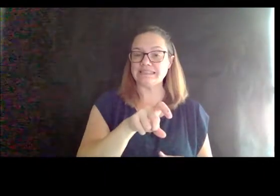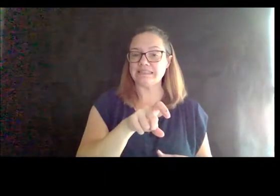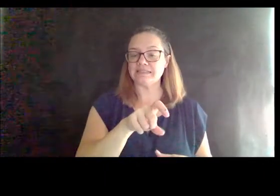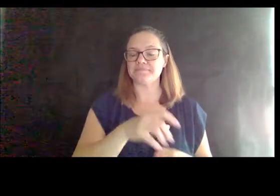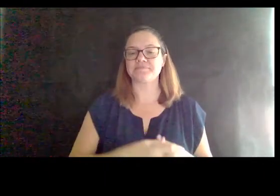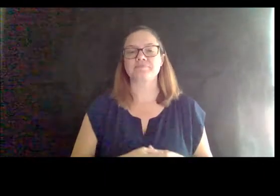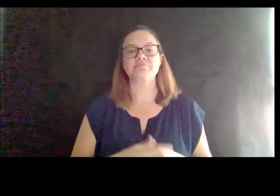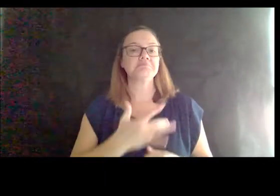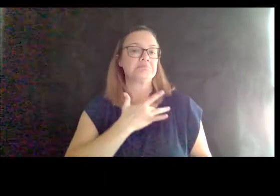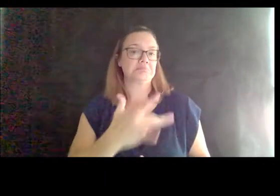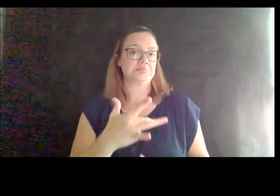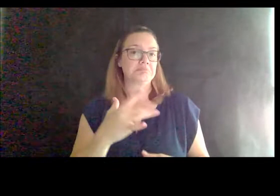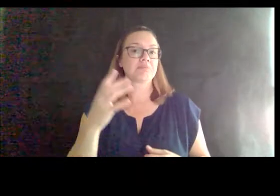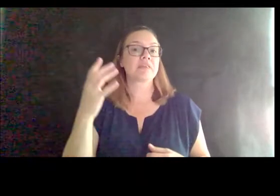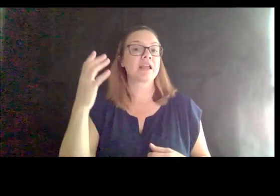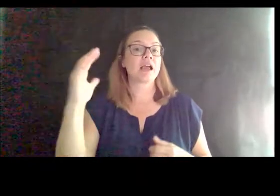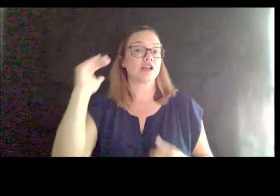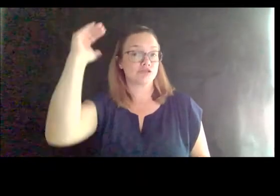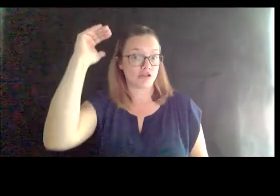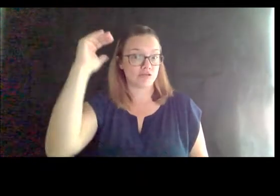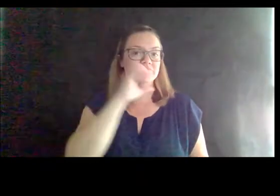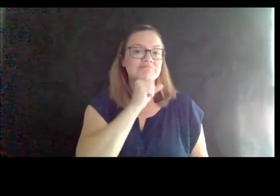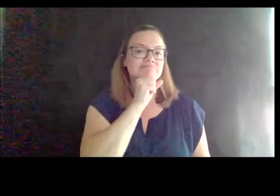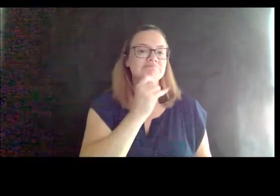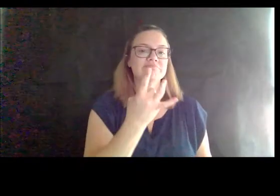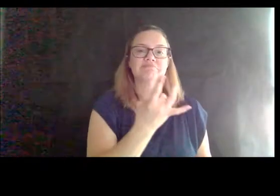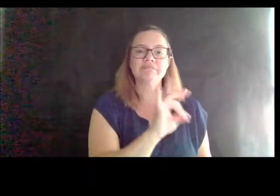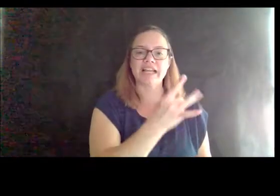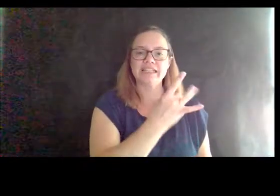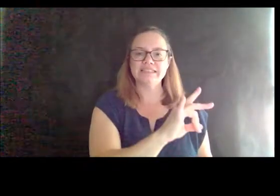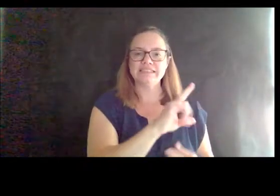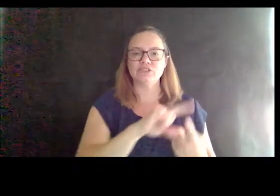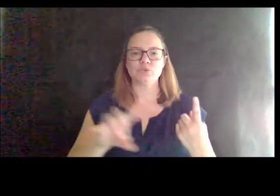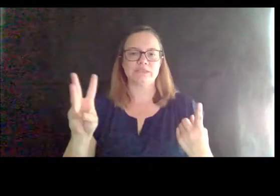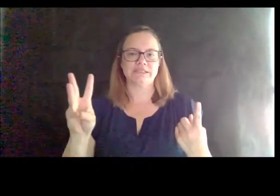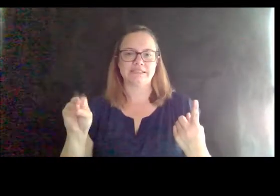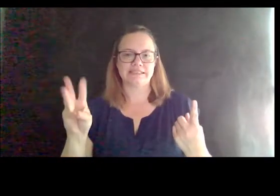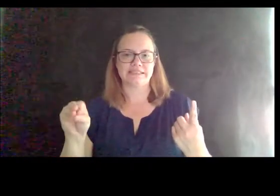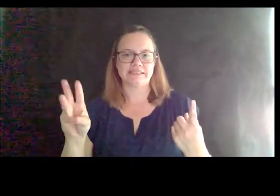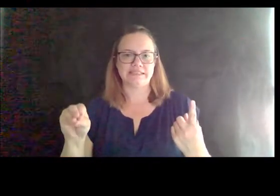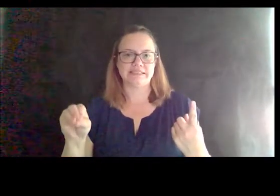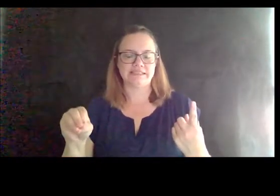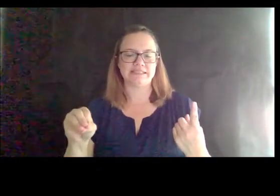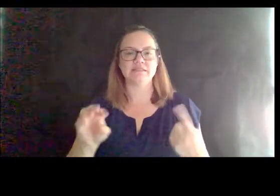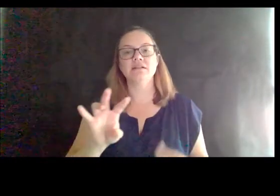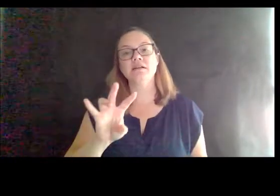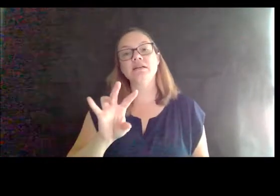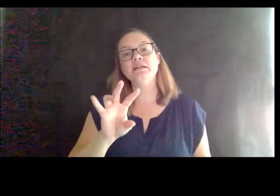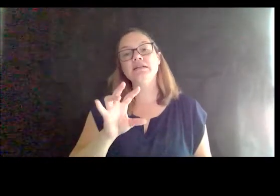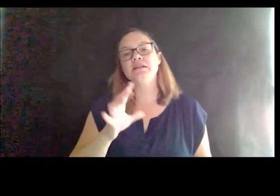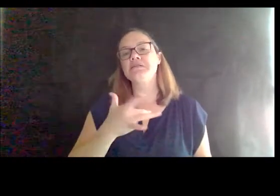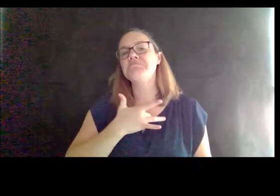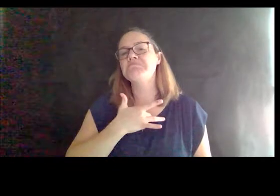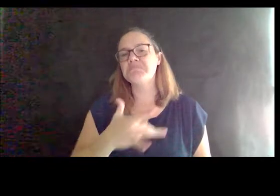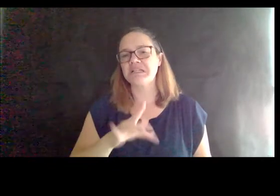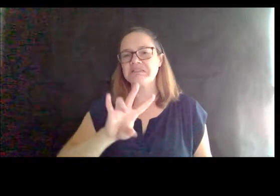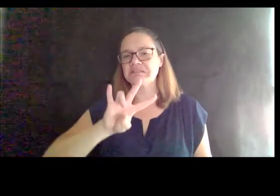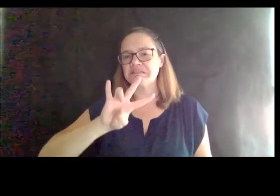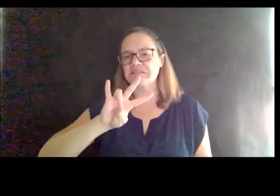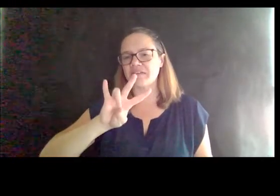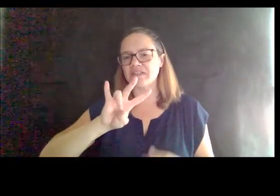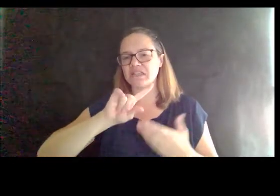typical adult at 18 to 60 years of age, seven or more hours is pretty standard.